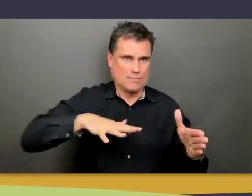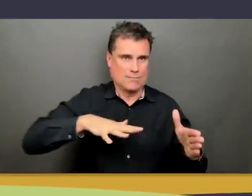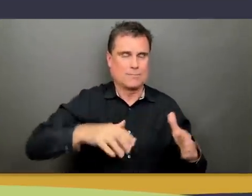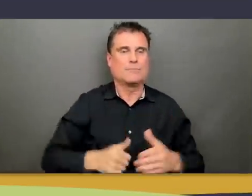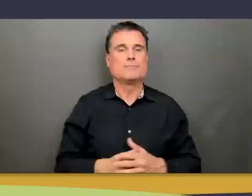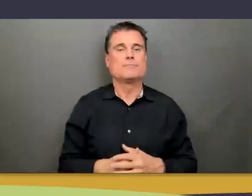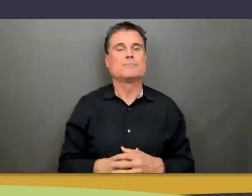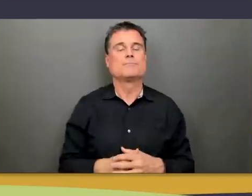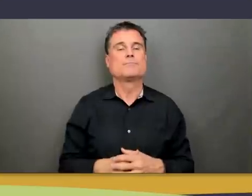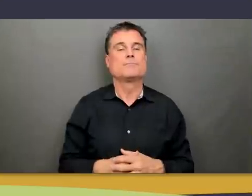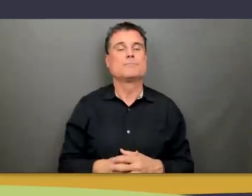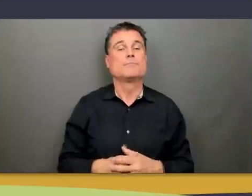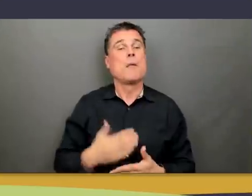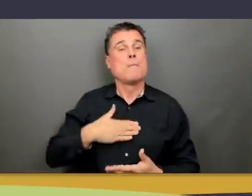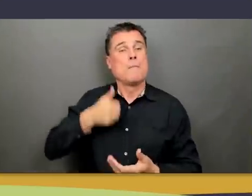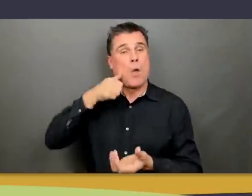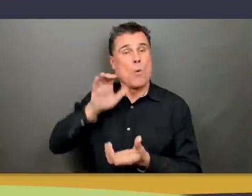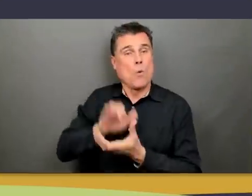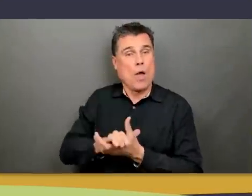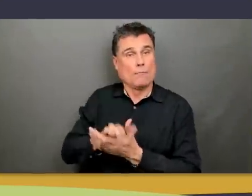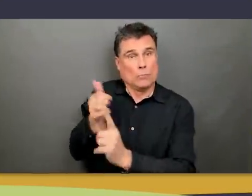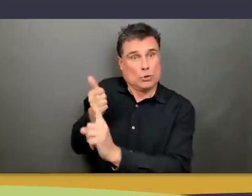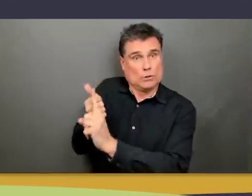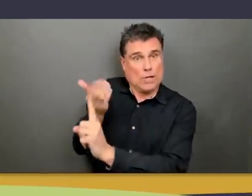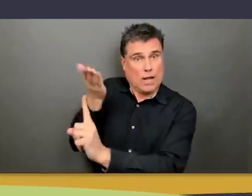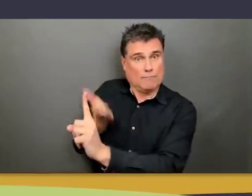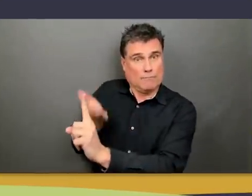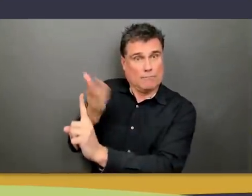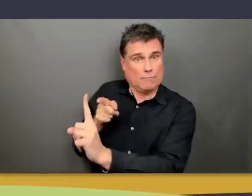name is Dakosan.